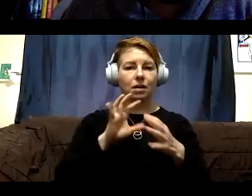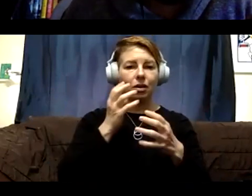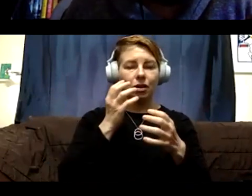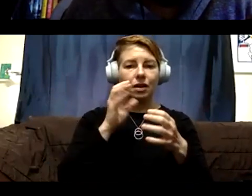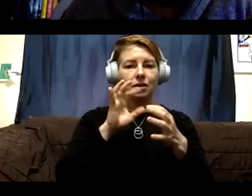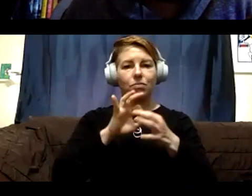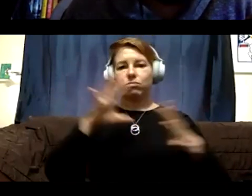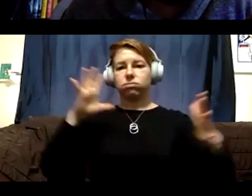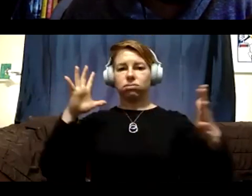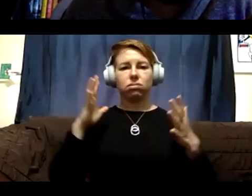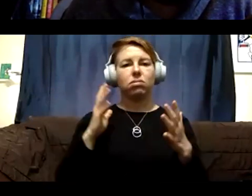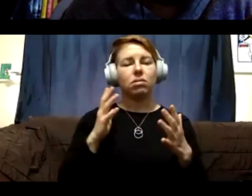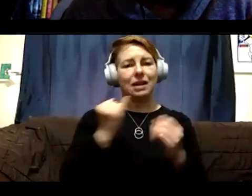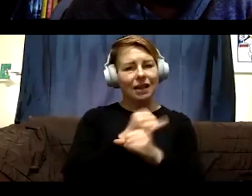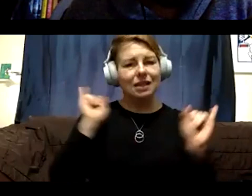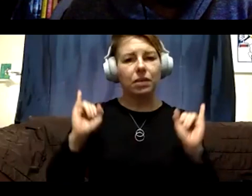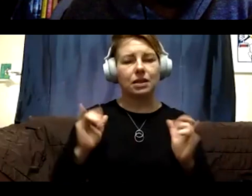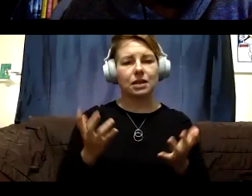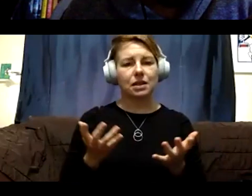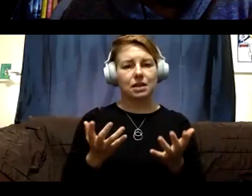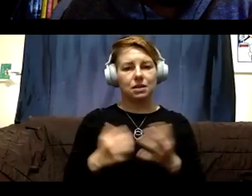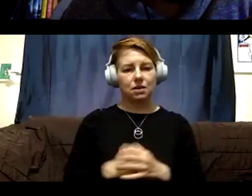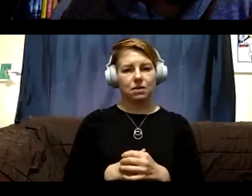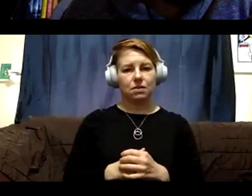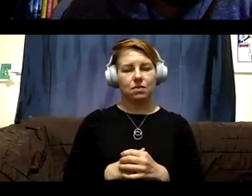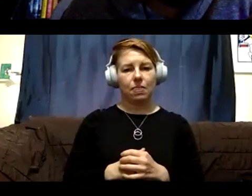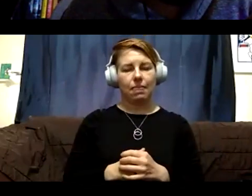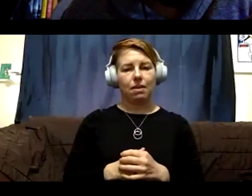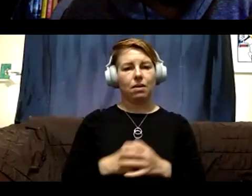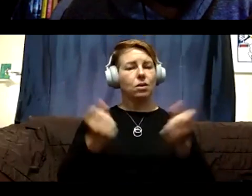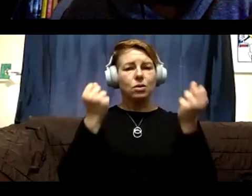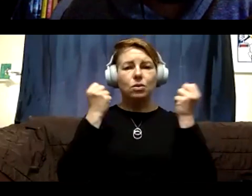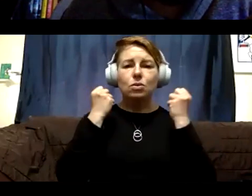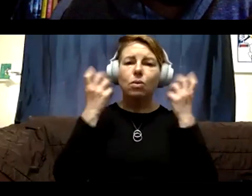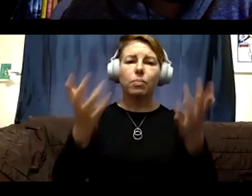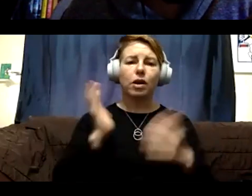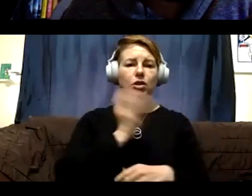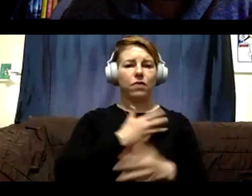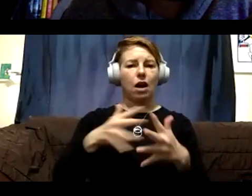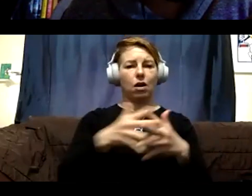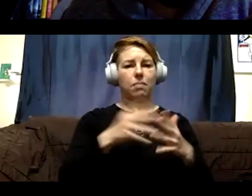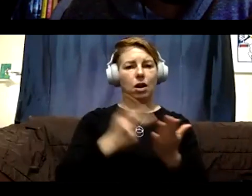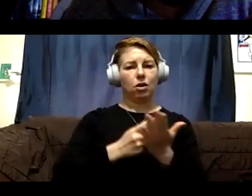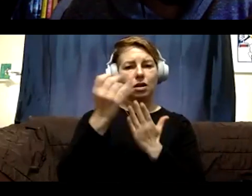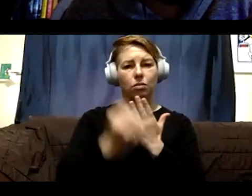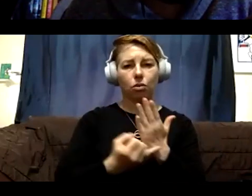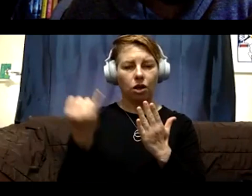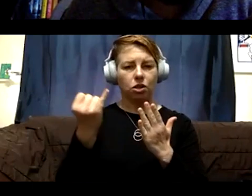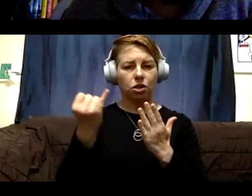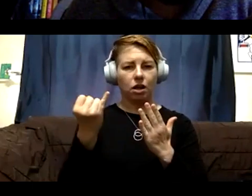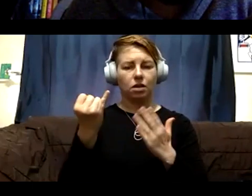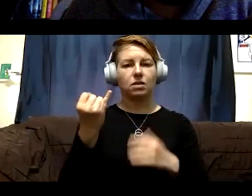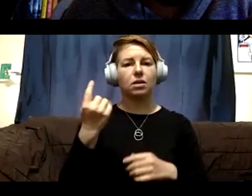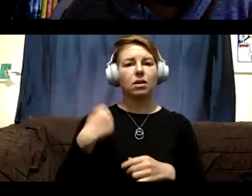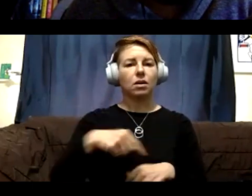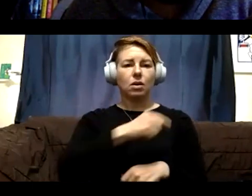freedom, independence. So much of the American project has been dousing its cultural fabric in these